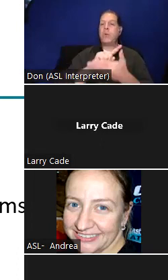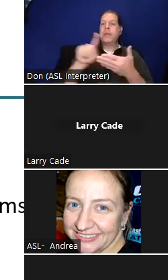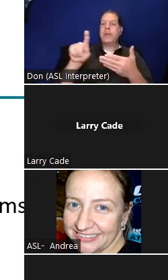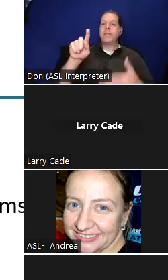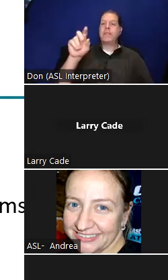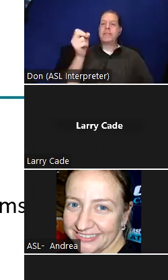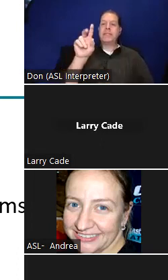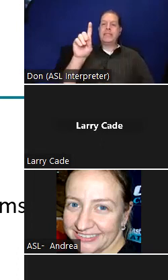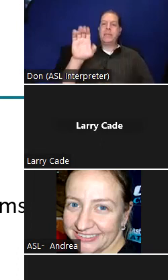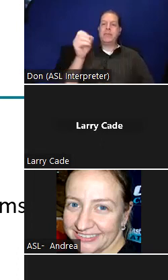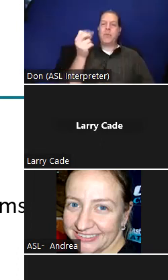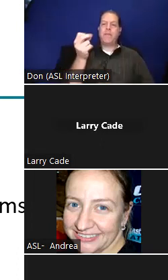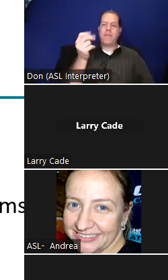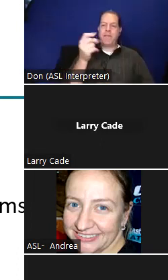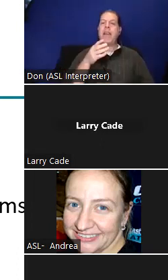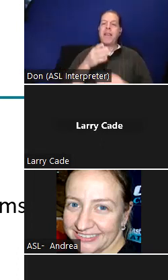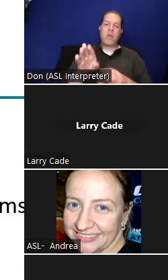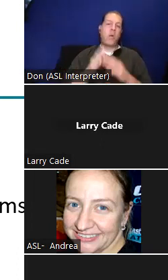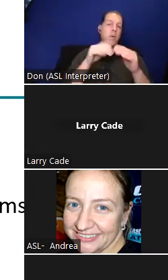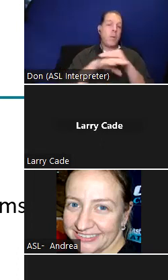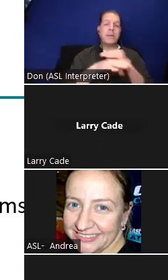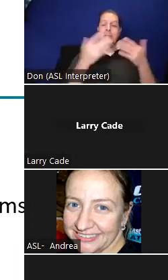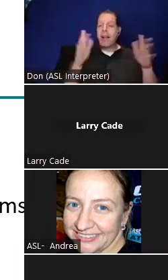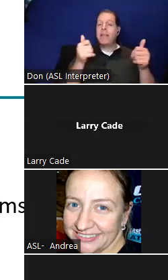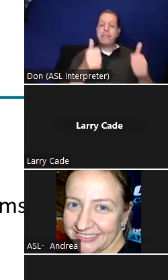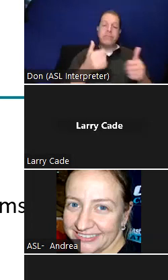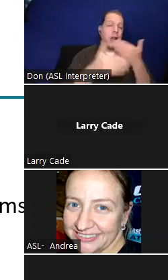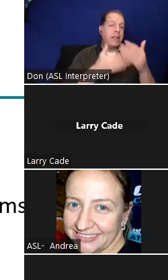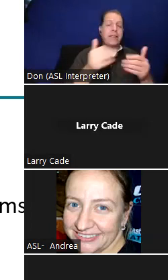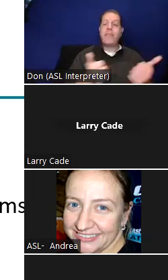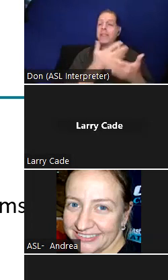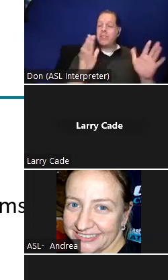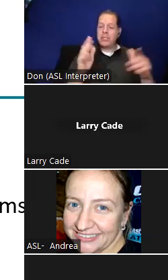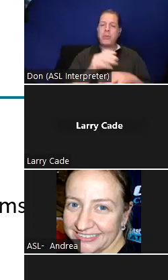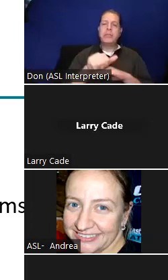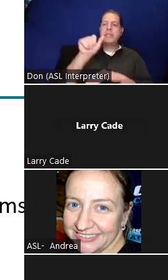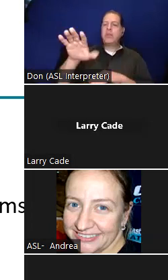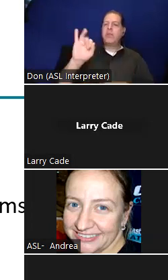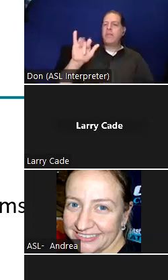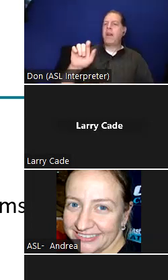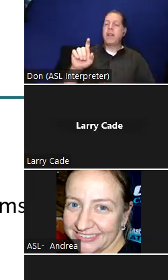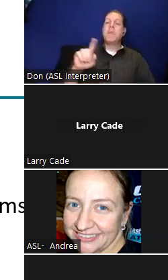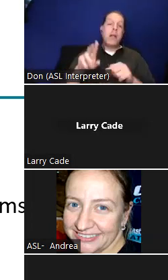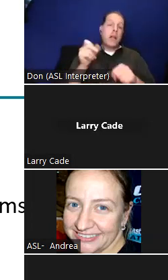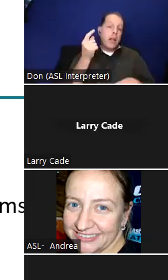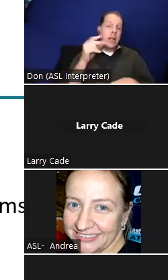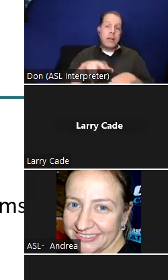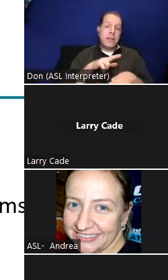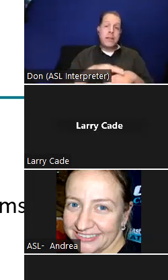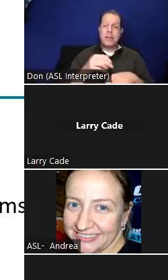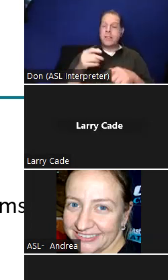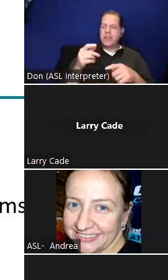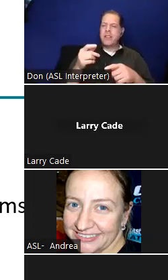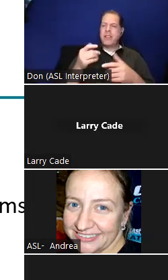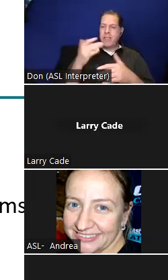So it'll be after open enrollment is done, after everything's processed, then you'll get a file. But of course, if all of your employees are sending